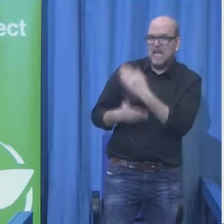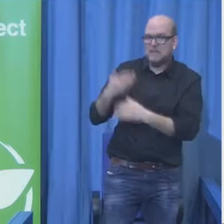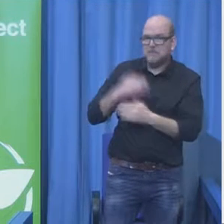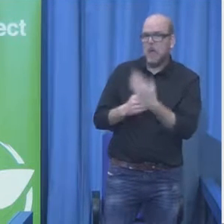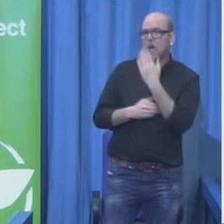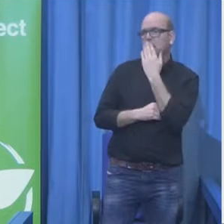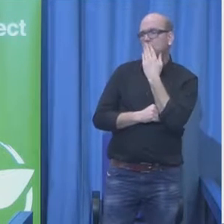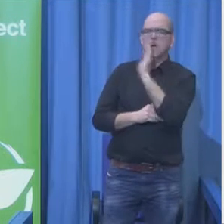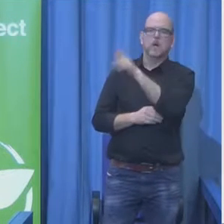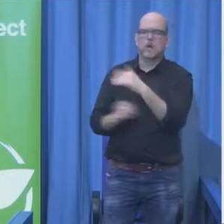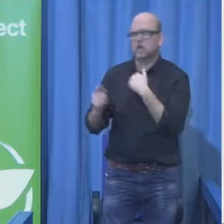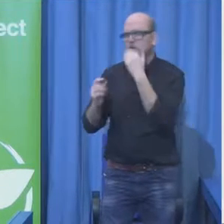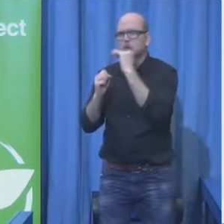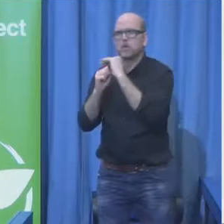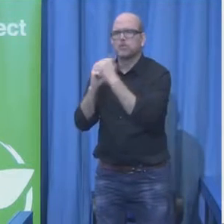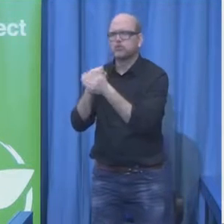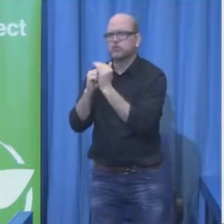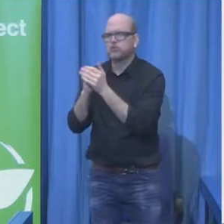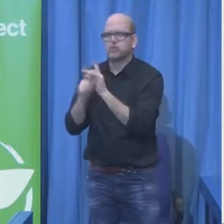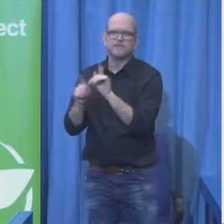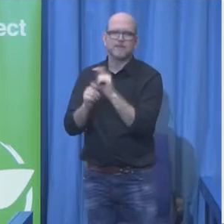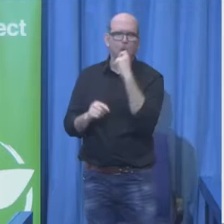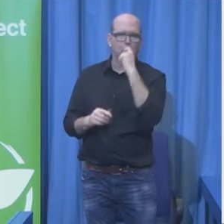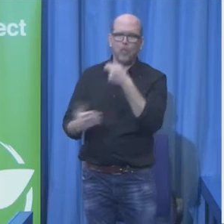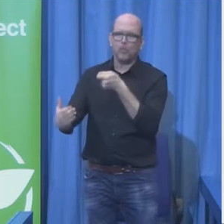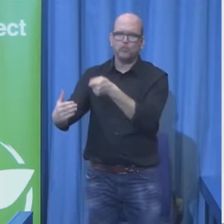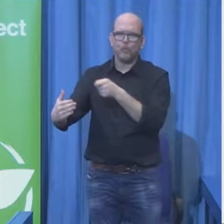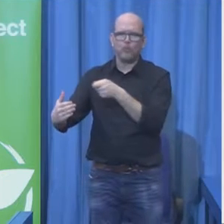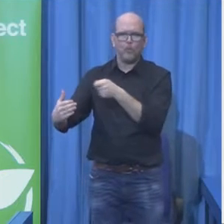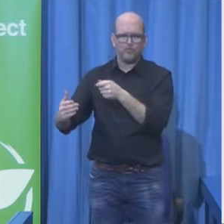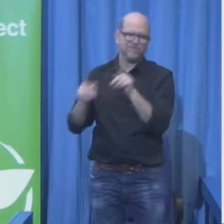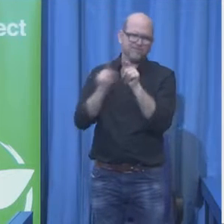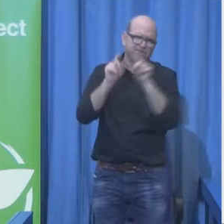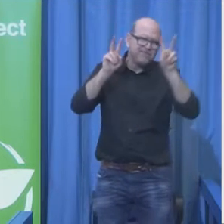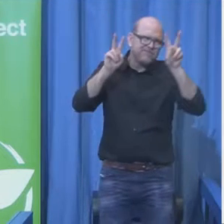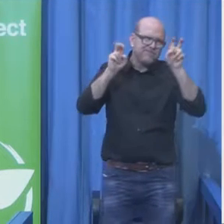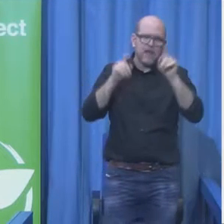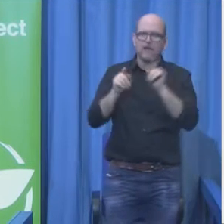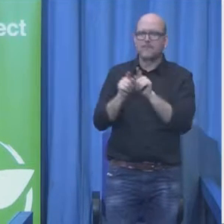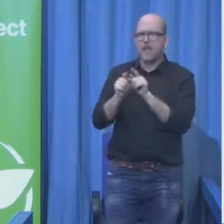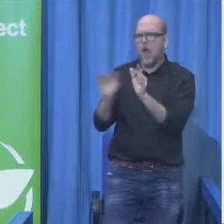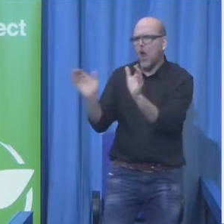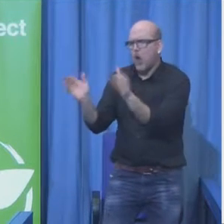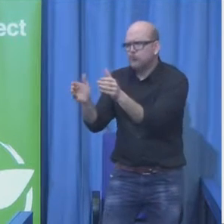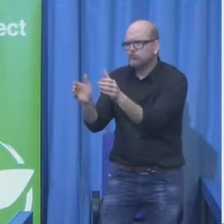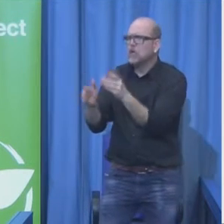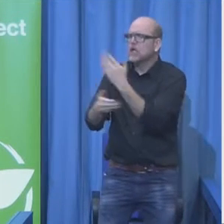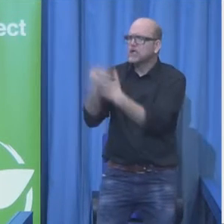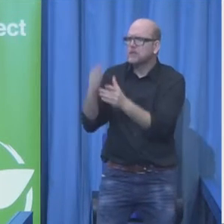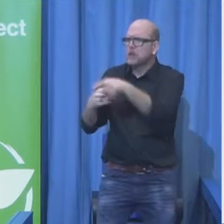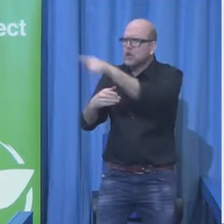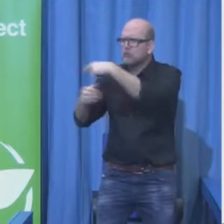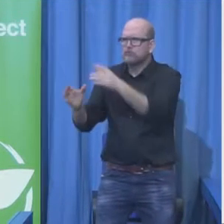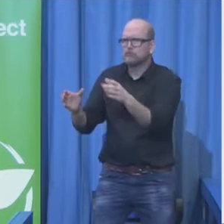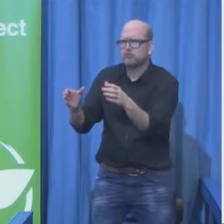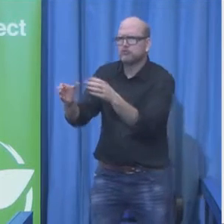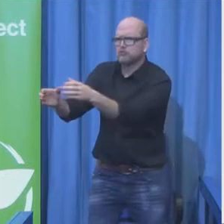The private sector will, if and when the private sector, for instance,